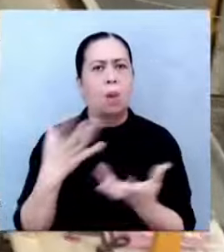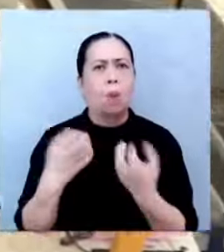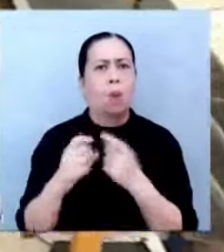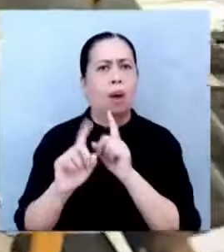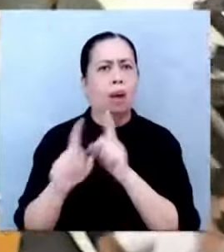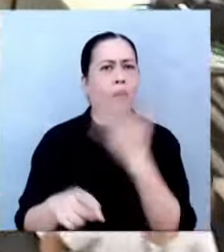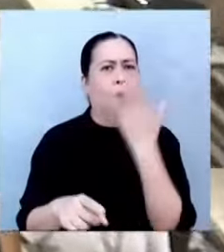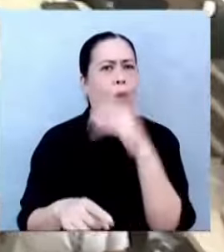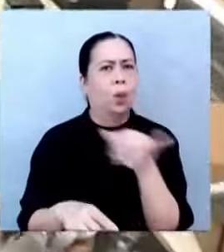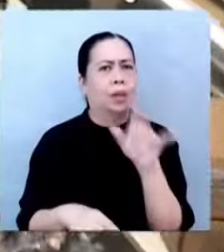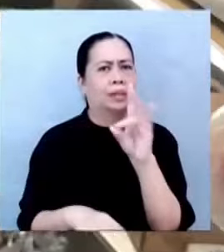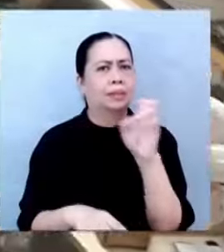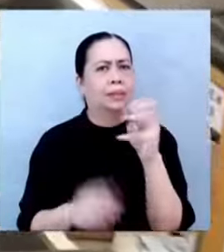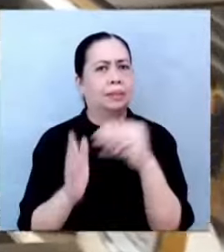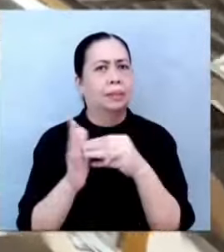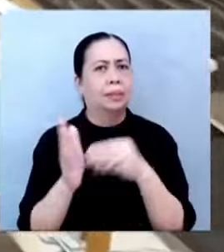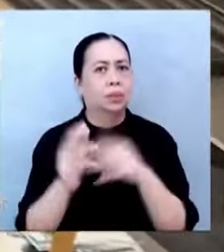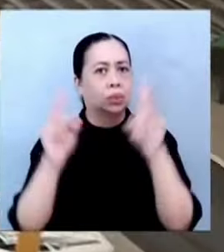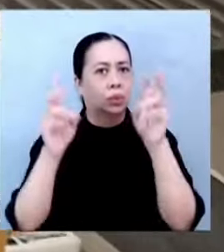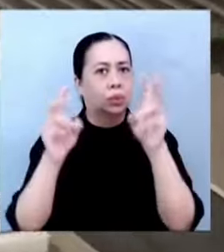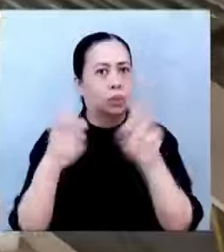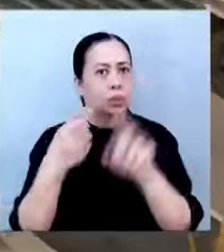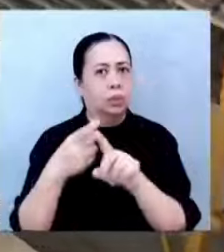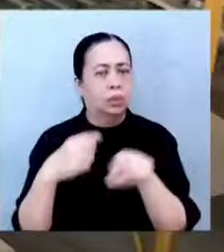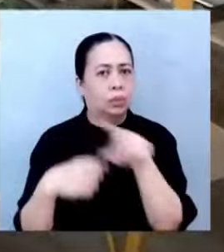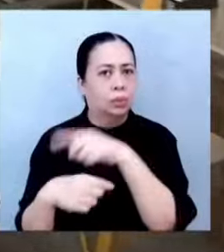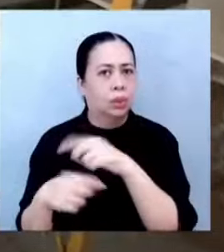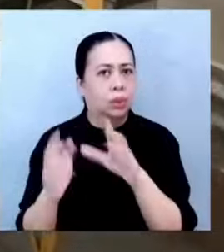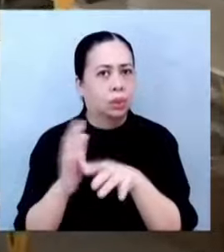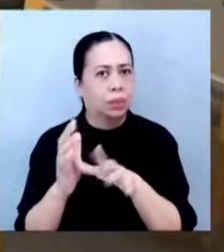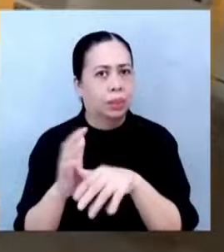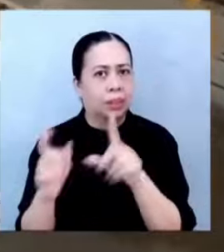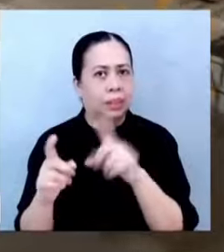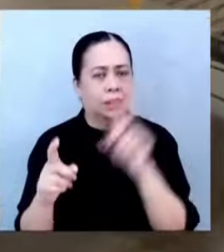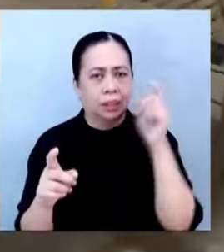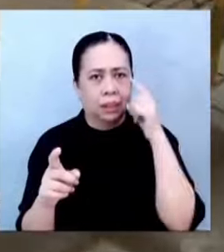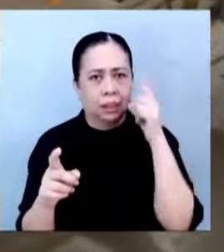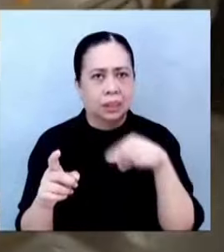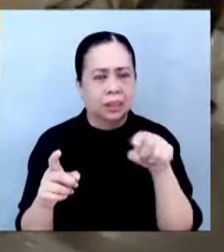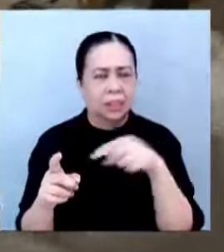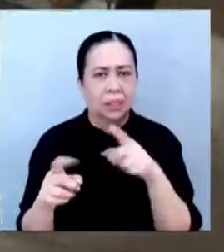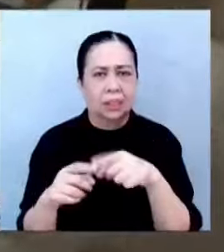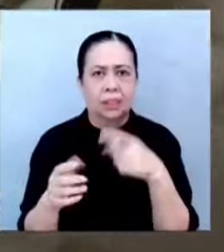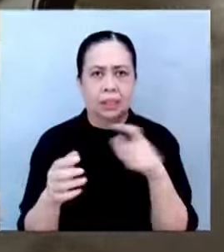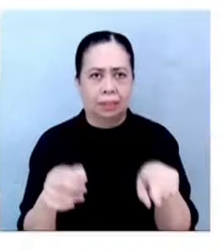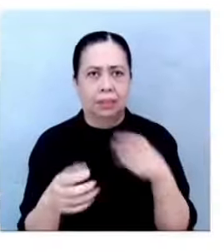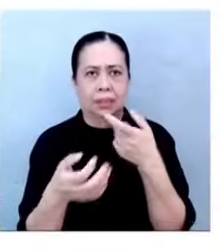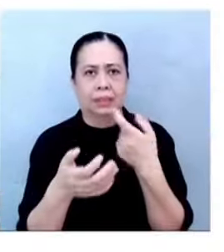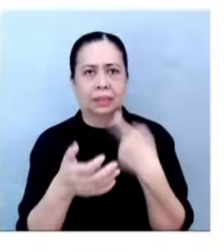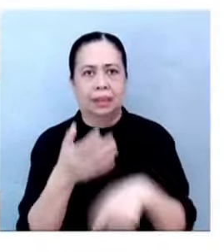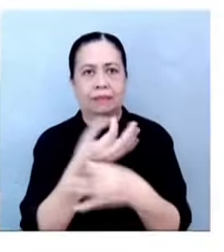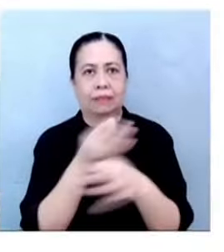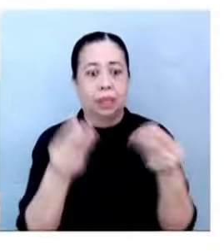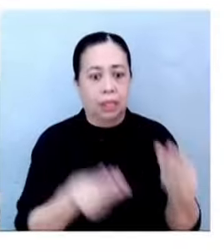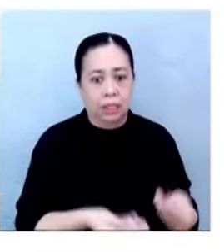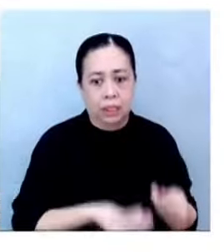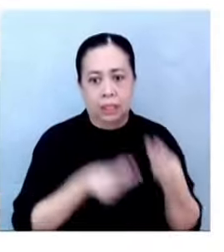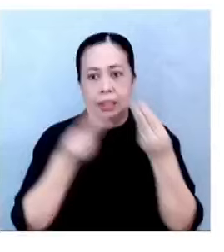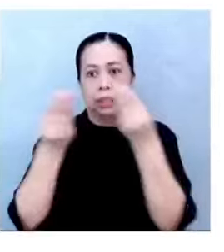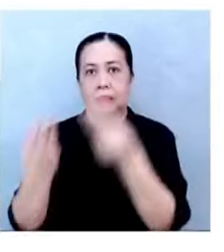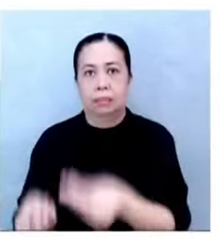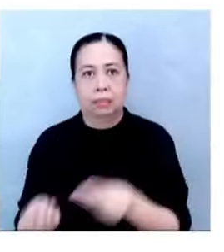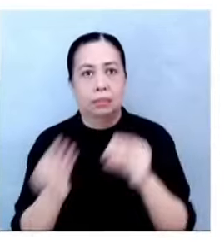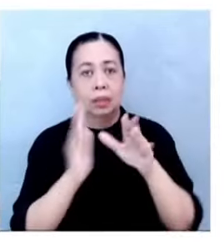was the 700 million supposedly income na ng COMELEC yun, ng government, 700 million, kasi tax exempt, binigay natin ng